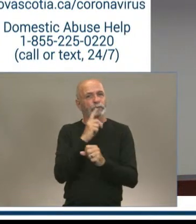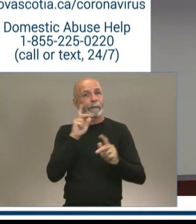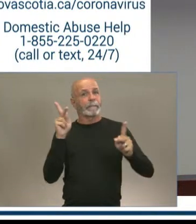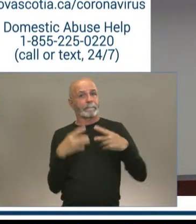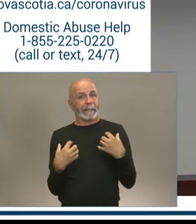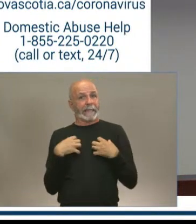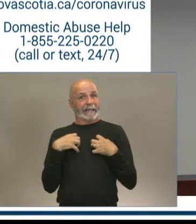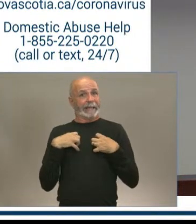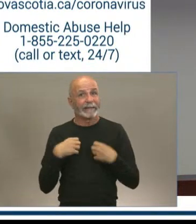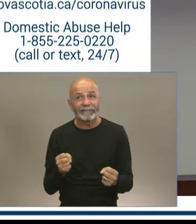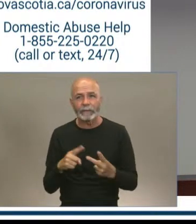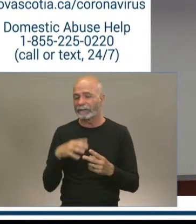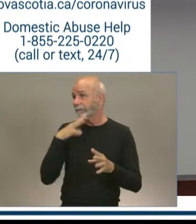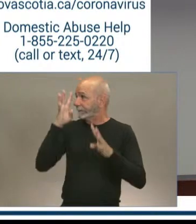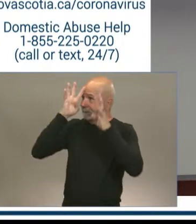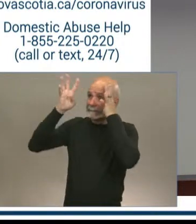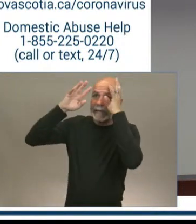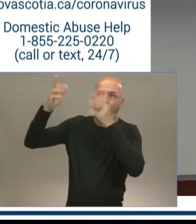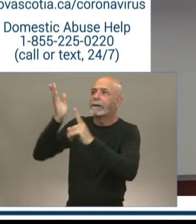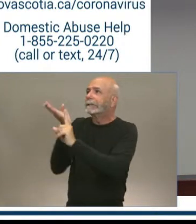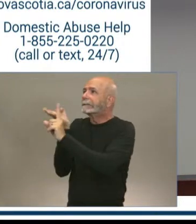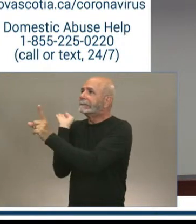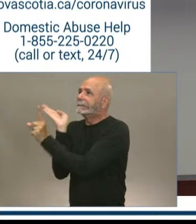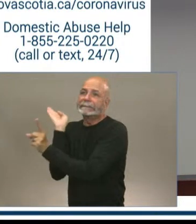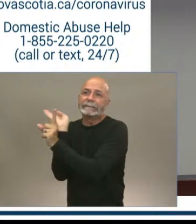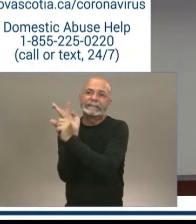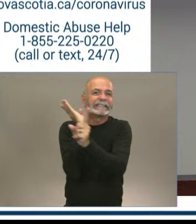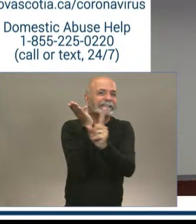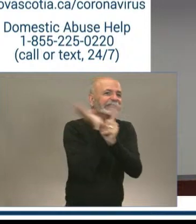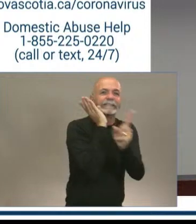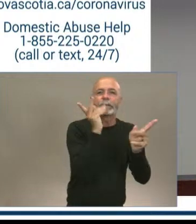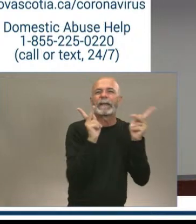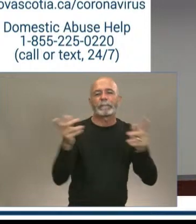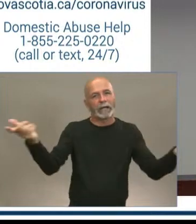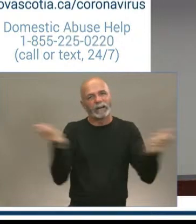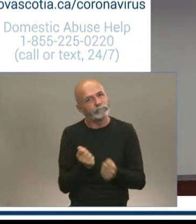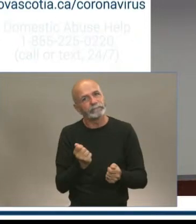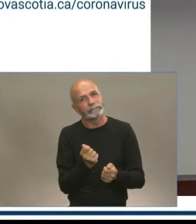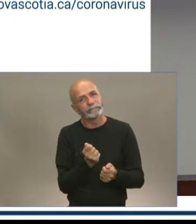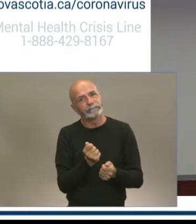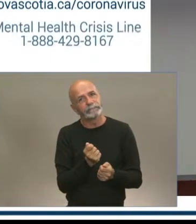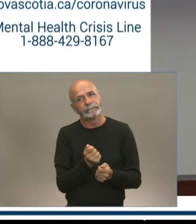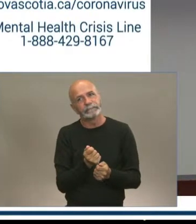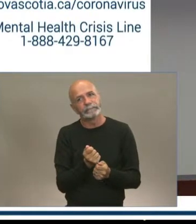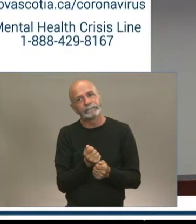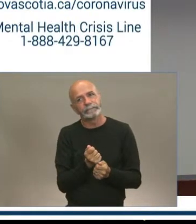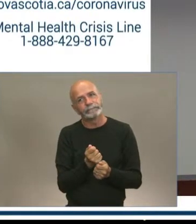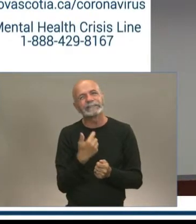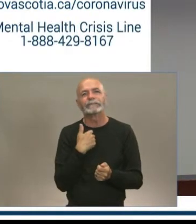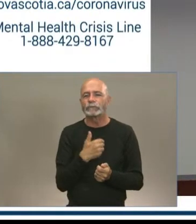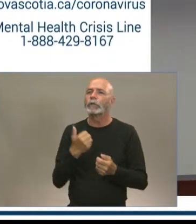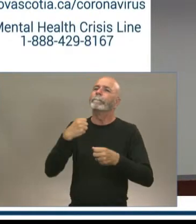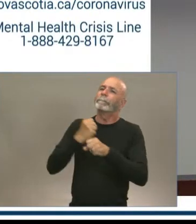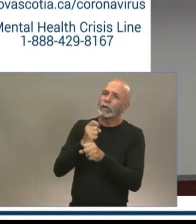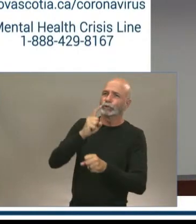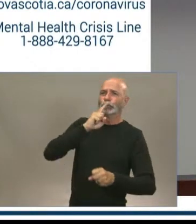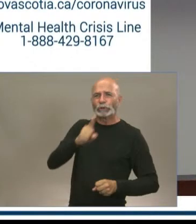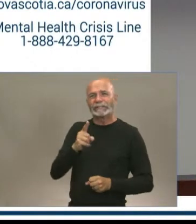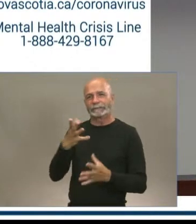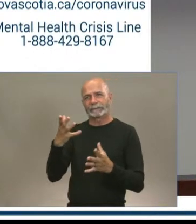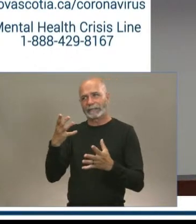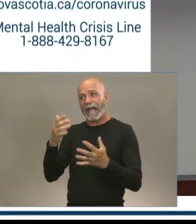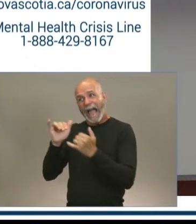more innovative within our vaccine program to try to reduce the barriers for specifically for this age